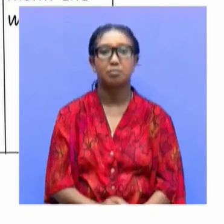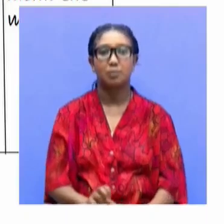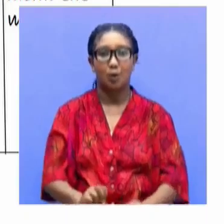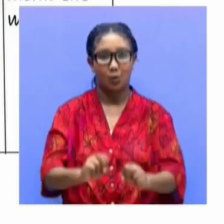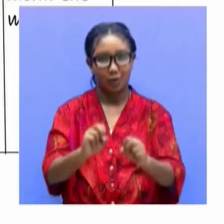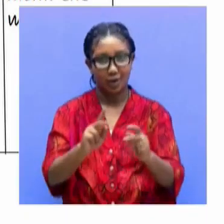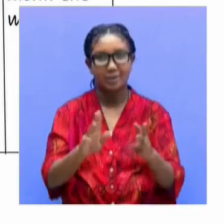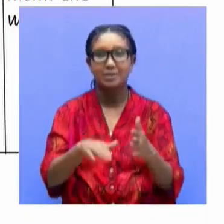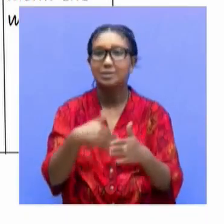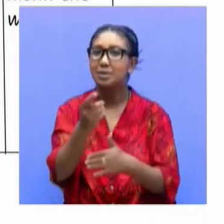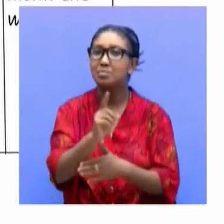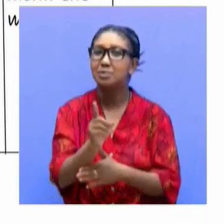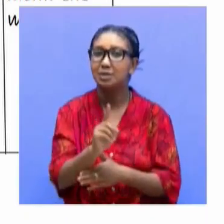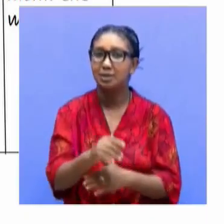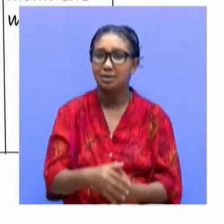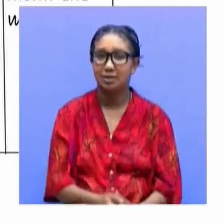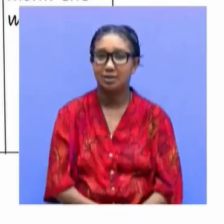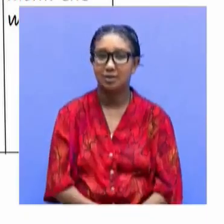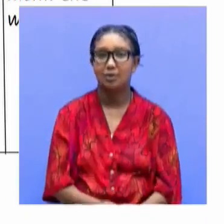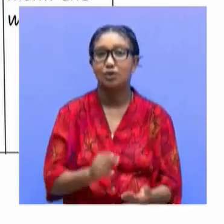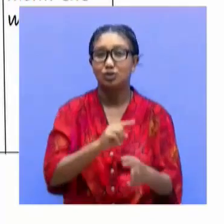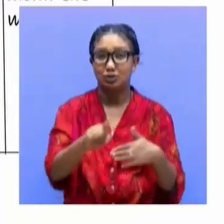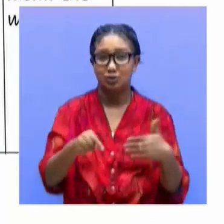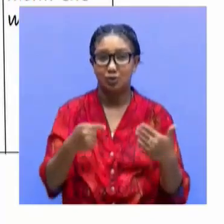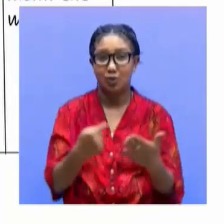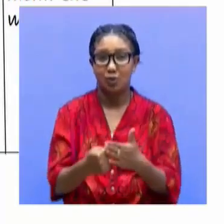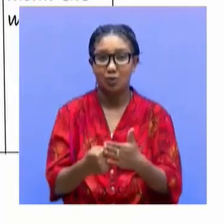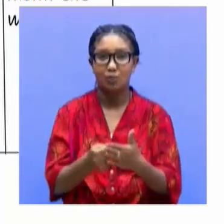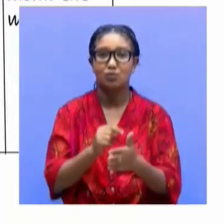Okay, then what comes next? So